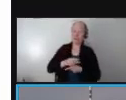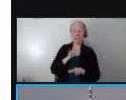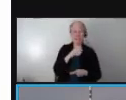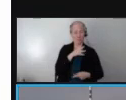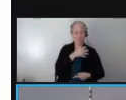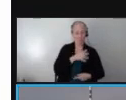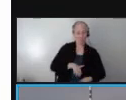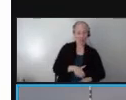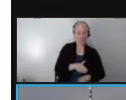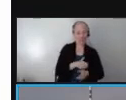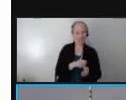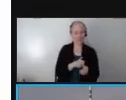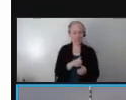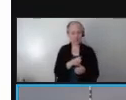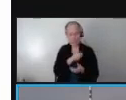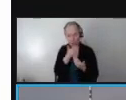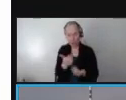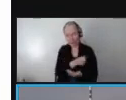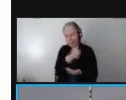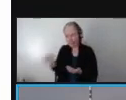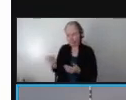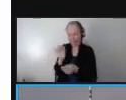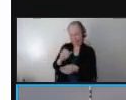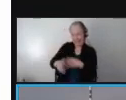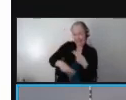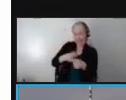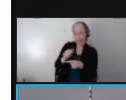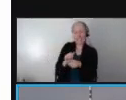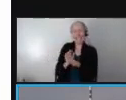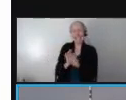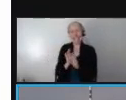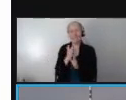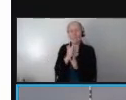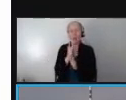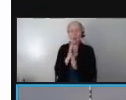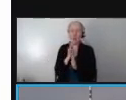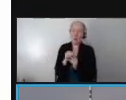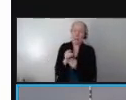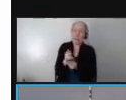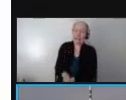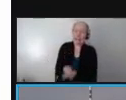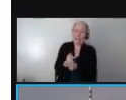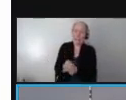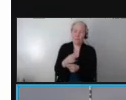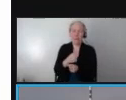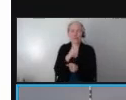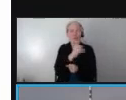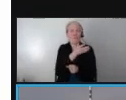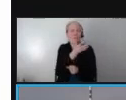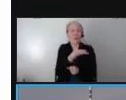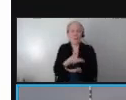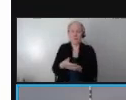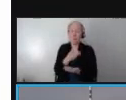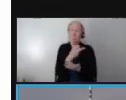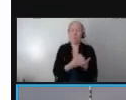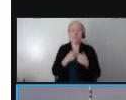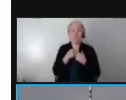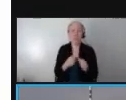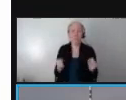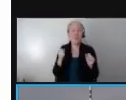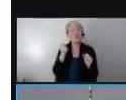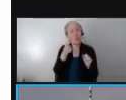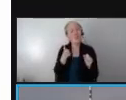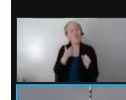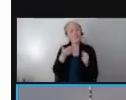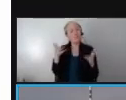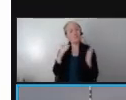environments to make sure that mother and baby are safe. And we have a really nice set of guidelines. that have come out to allow folks to plan